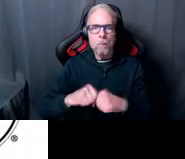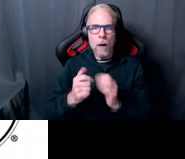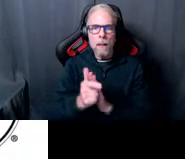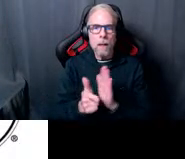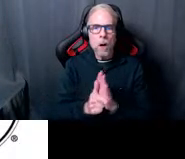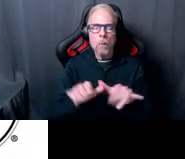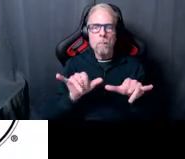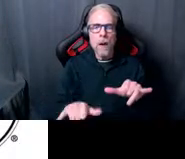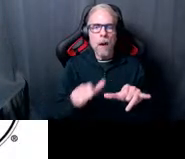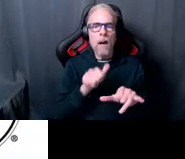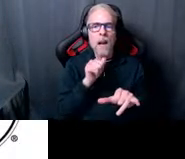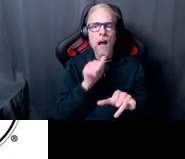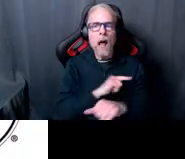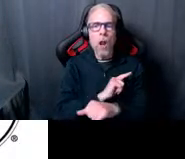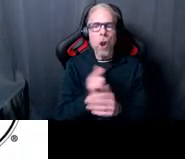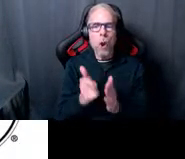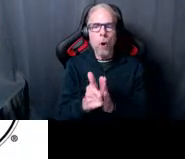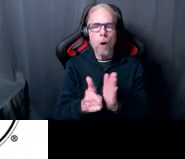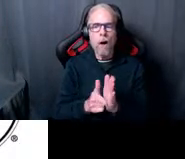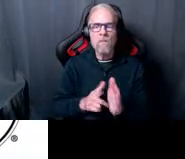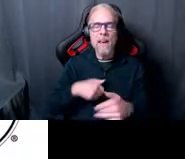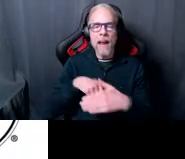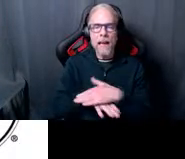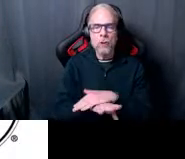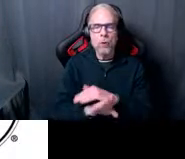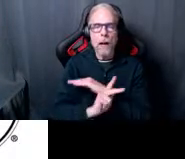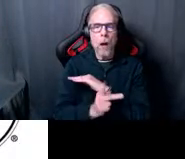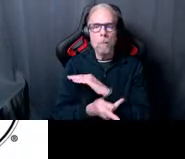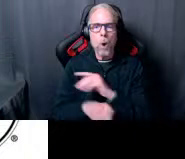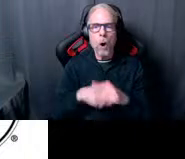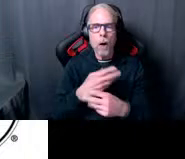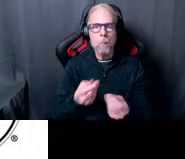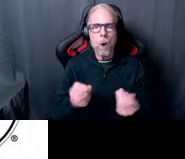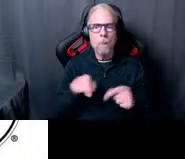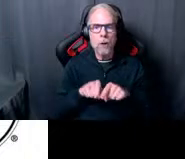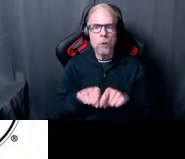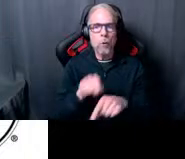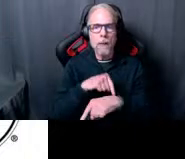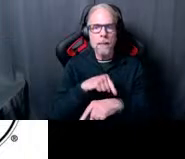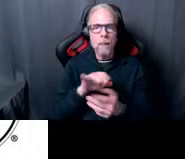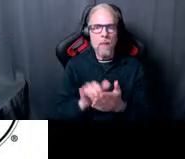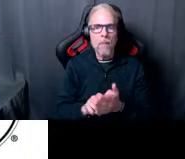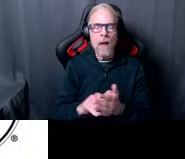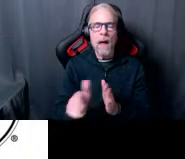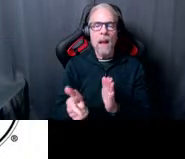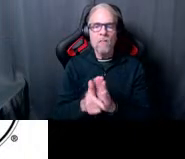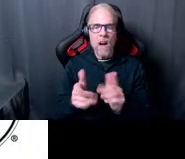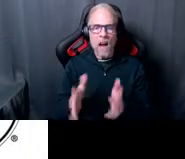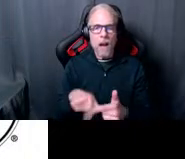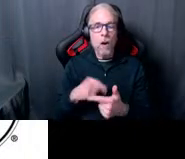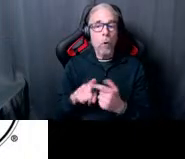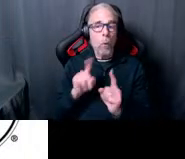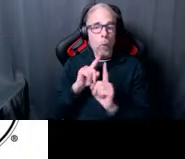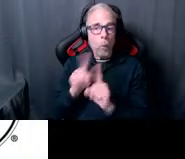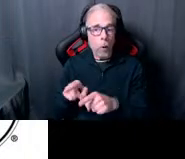unlawfully re-entering a park property during the period of time in which a violator has been ordered to